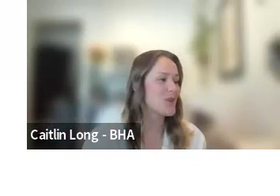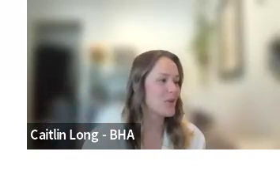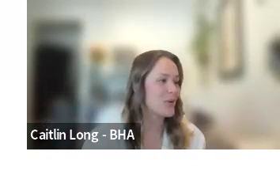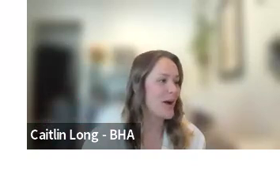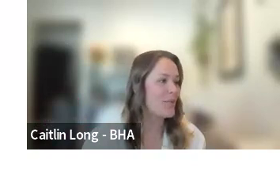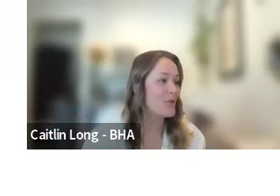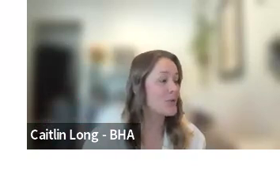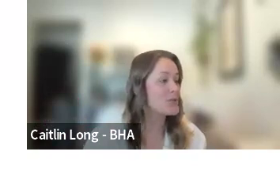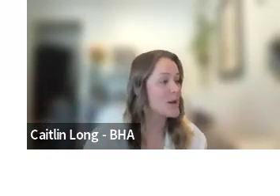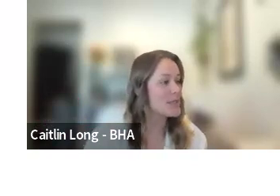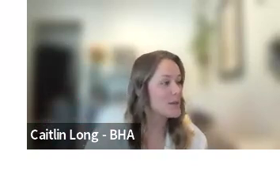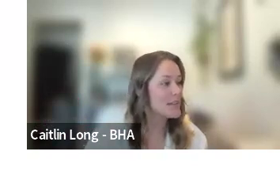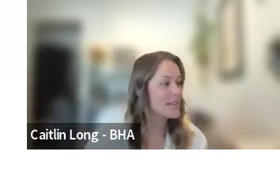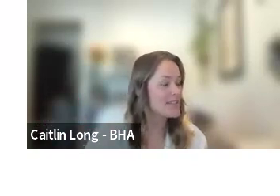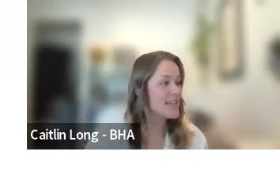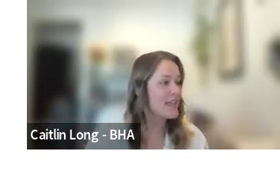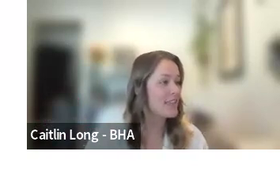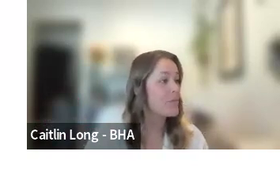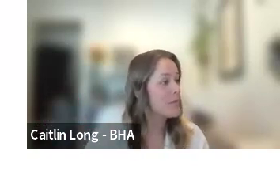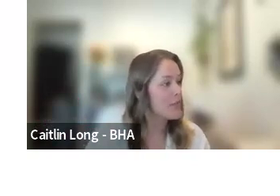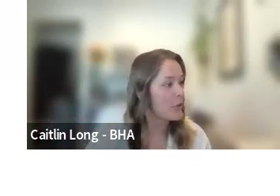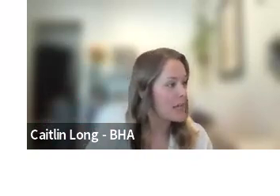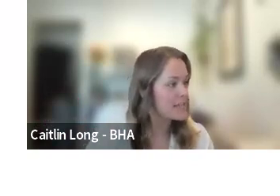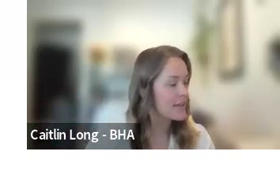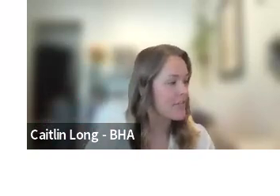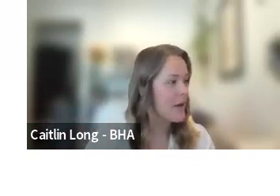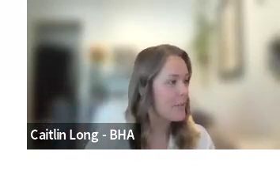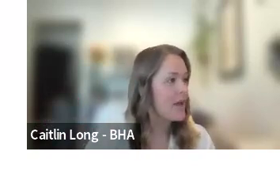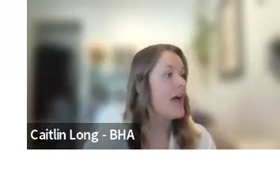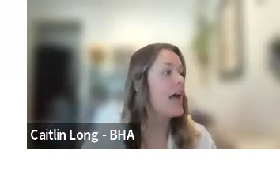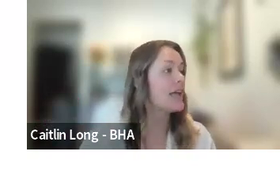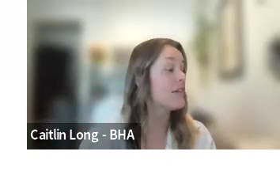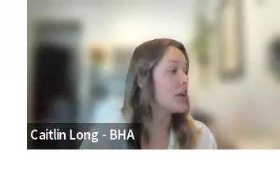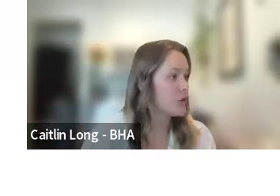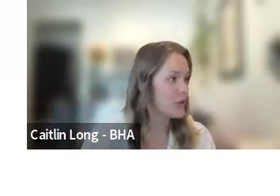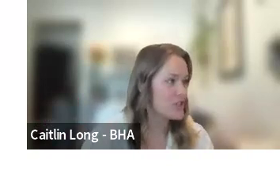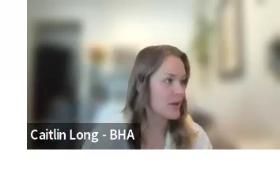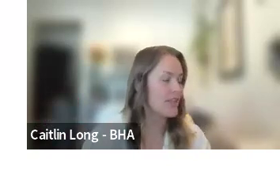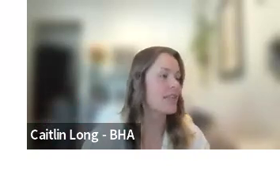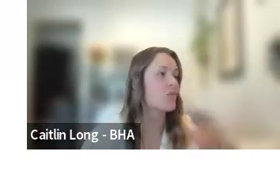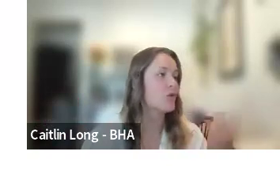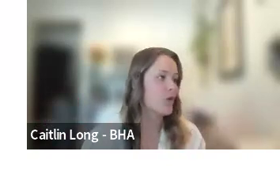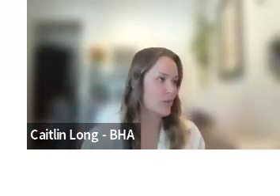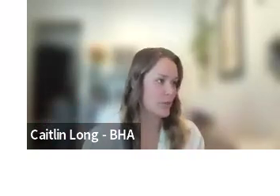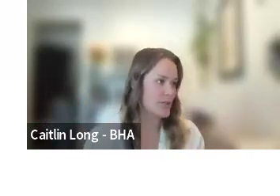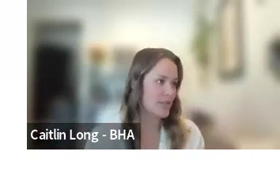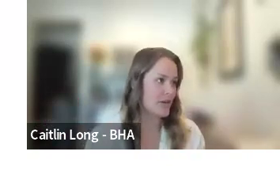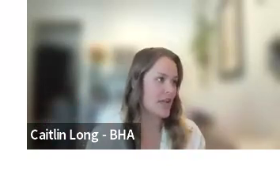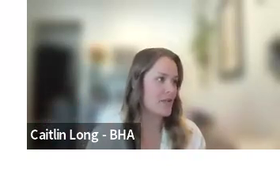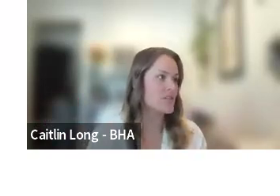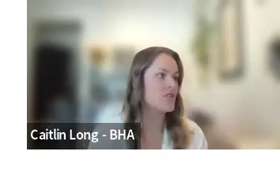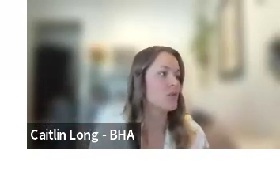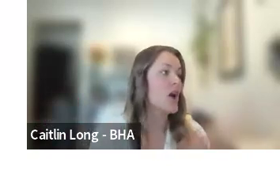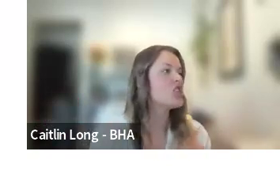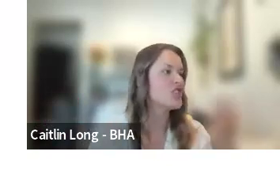to review the roles and responsibilities and the commitment that we're asking of them. And if they agree to it, then we'll formally present